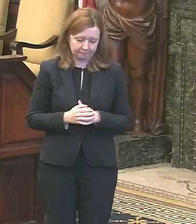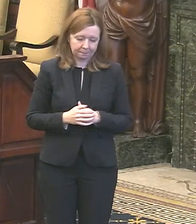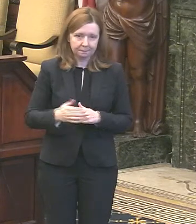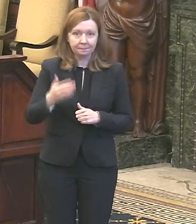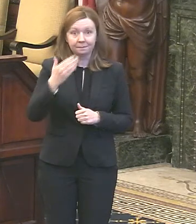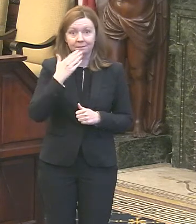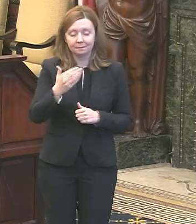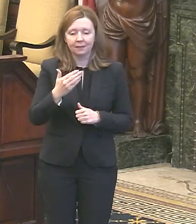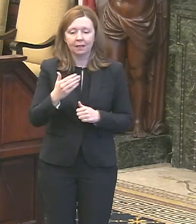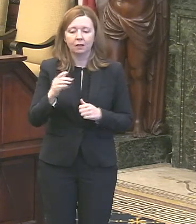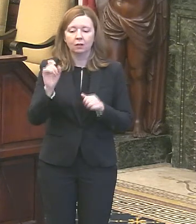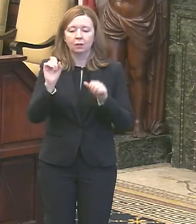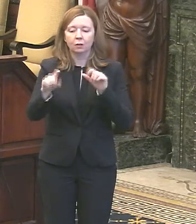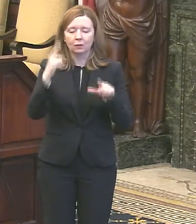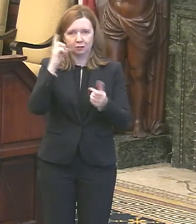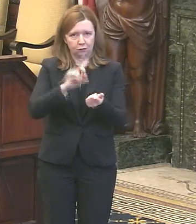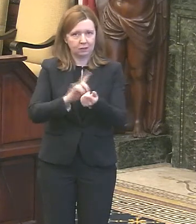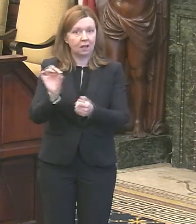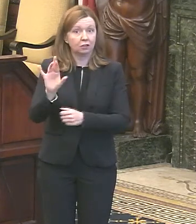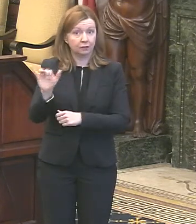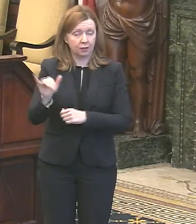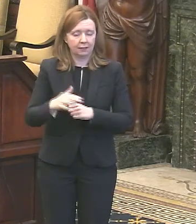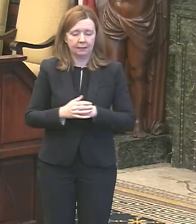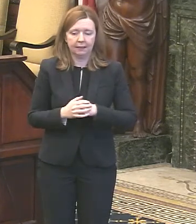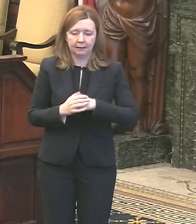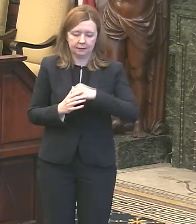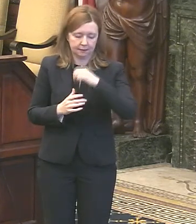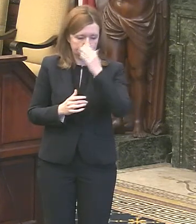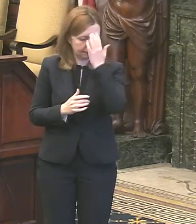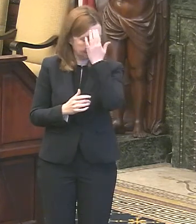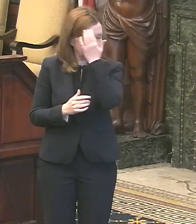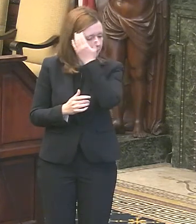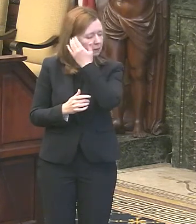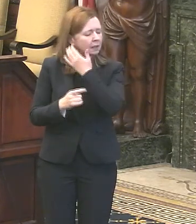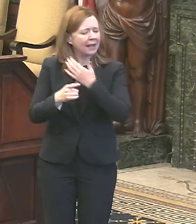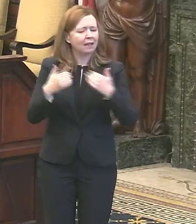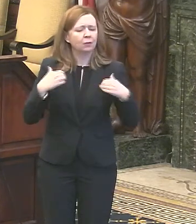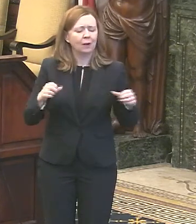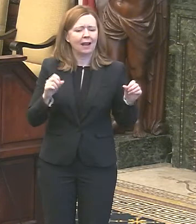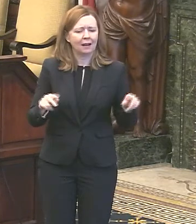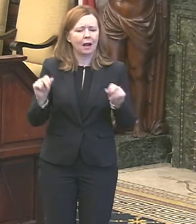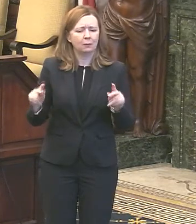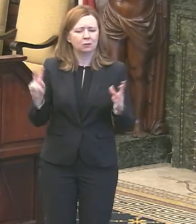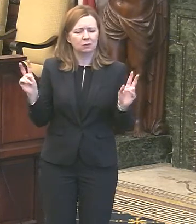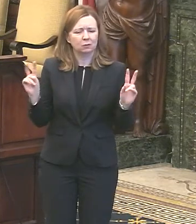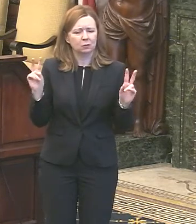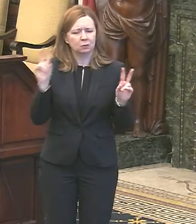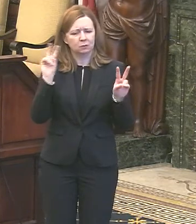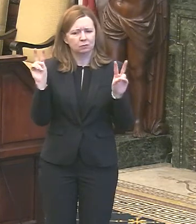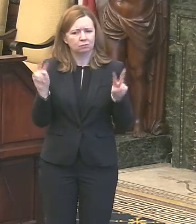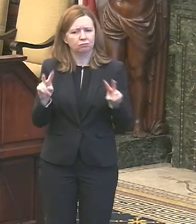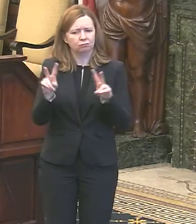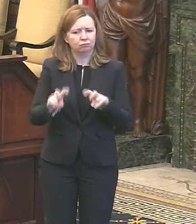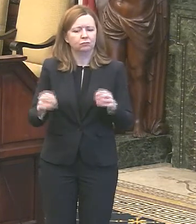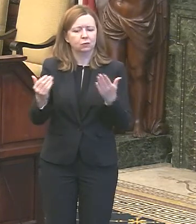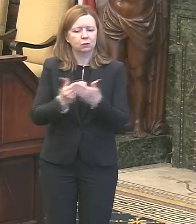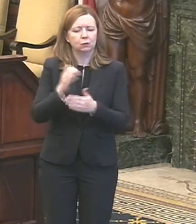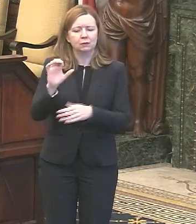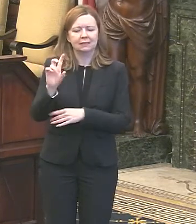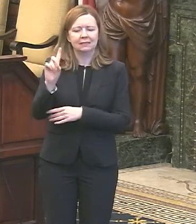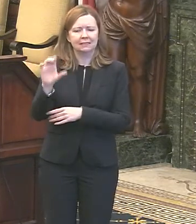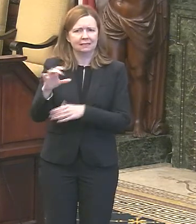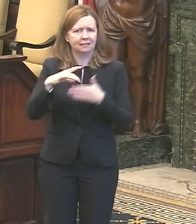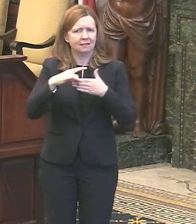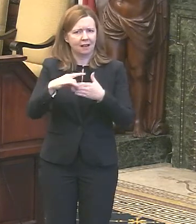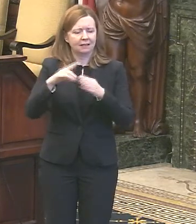Thank you. These questions are for Dr. Farley. Have you had a chance to look at the new CDC guidance